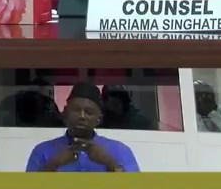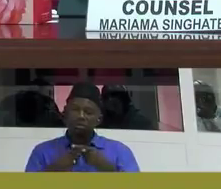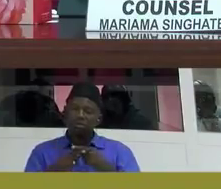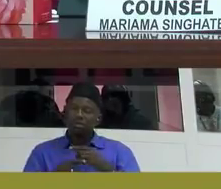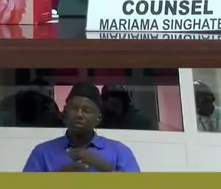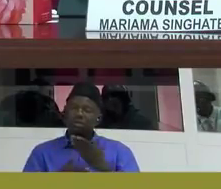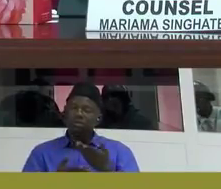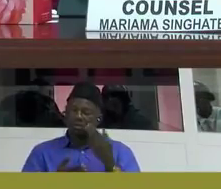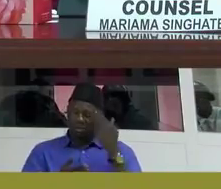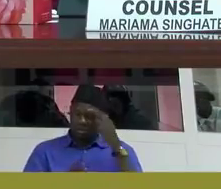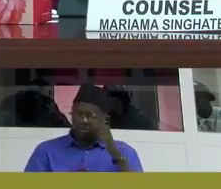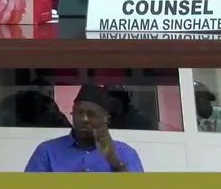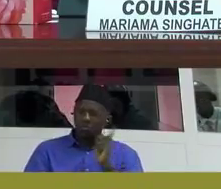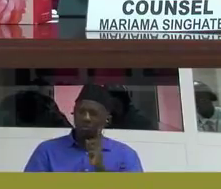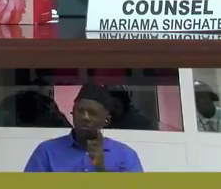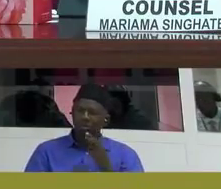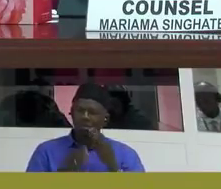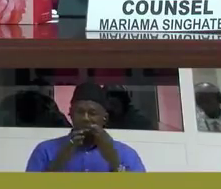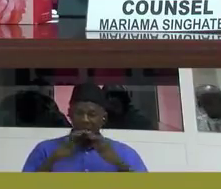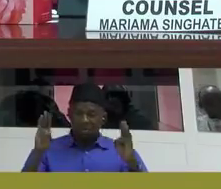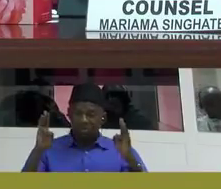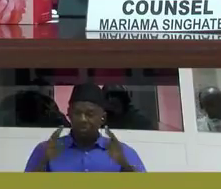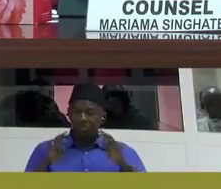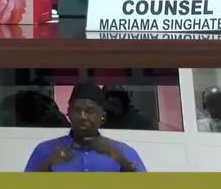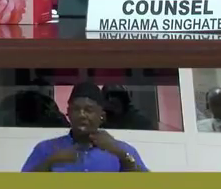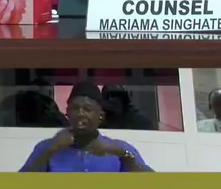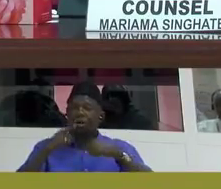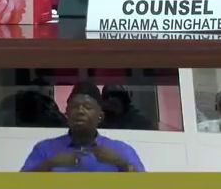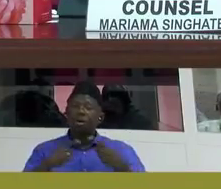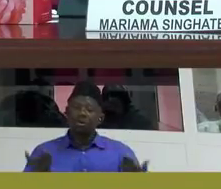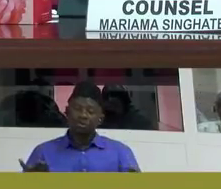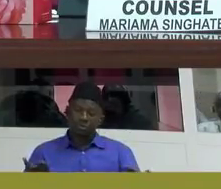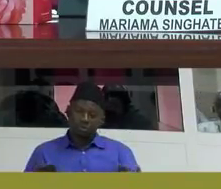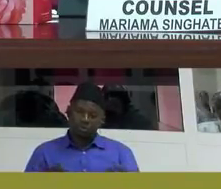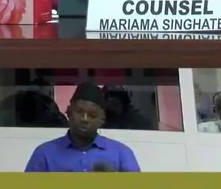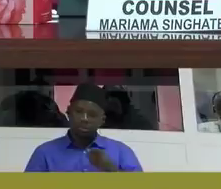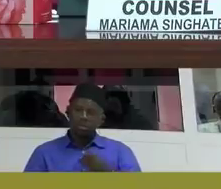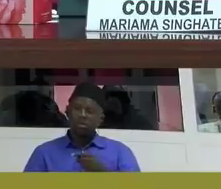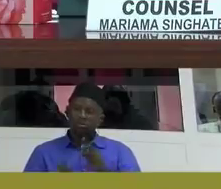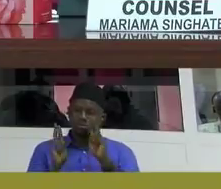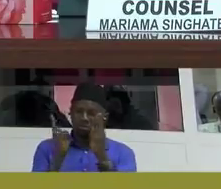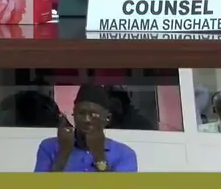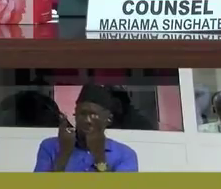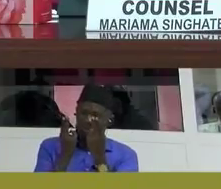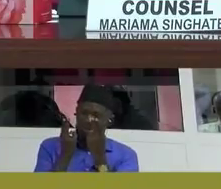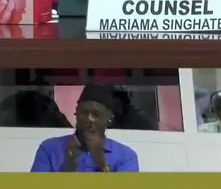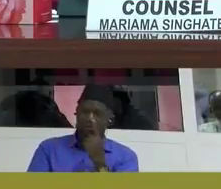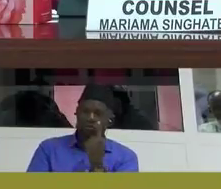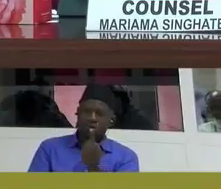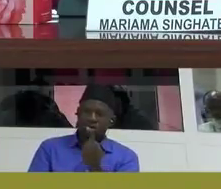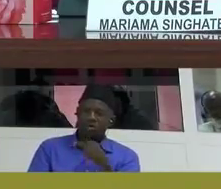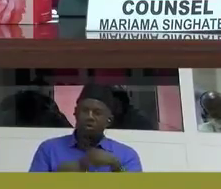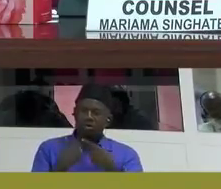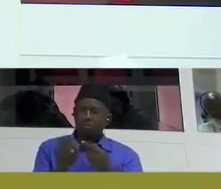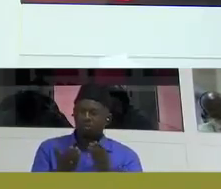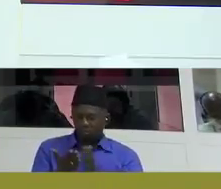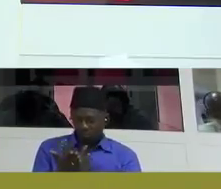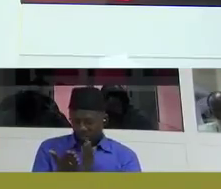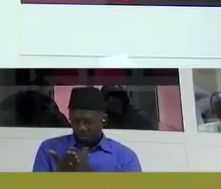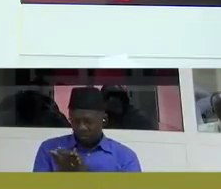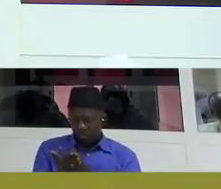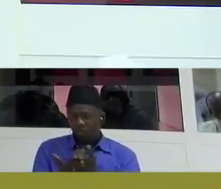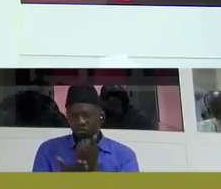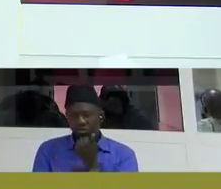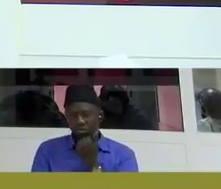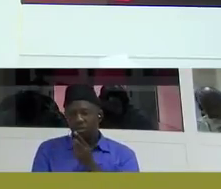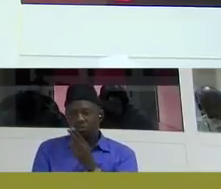in a sense, what the declaration entailed. That's paragraph 1 of page 25. Could you